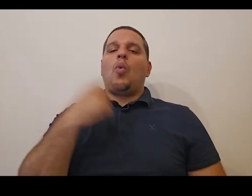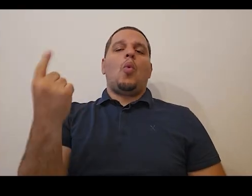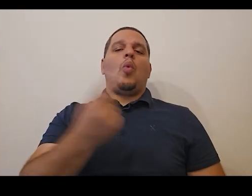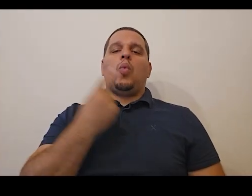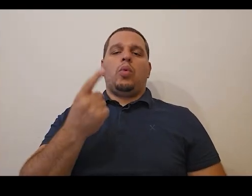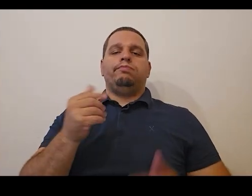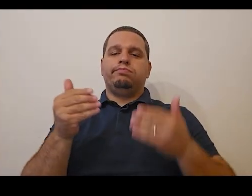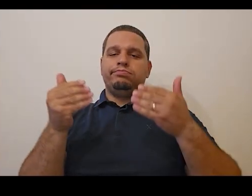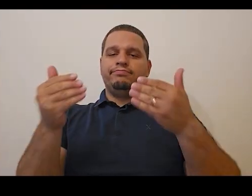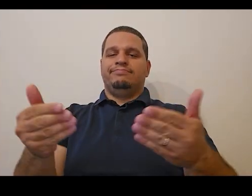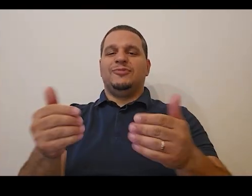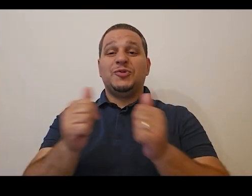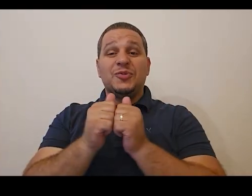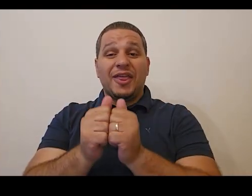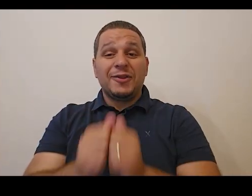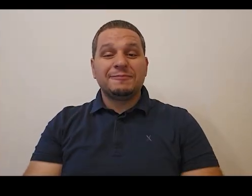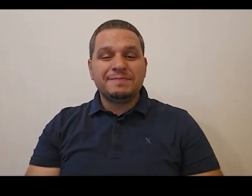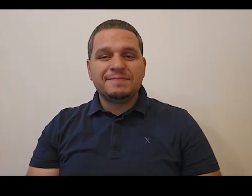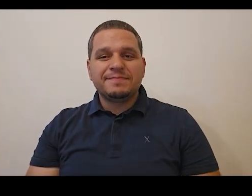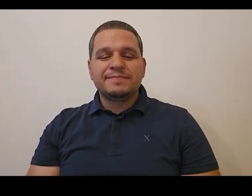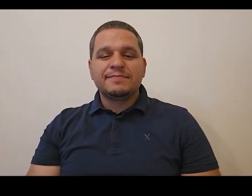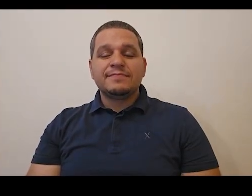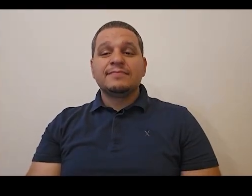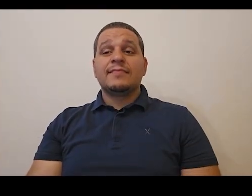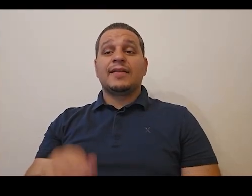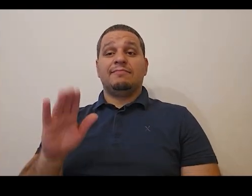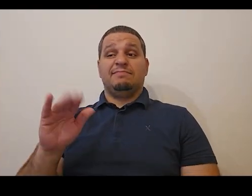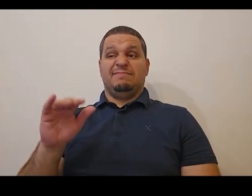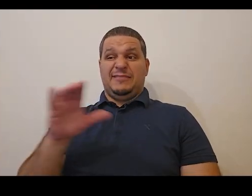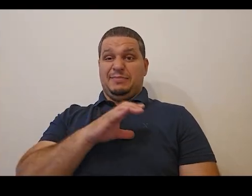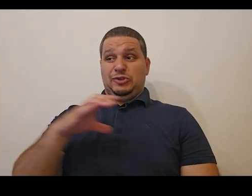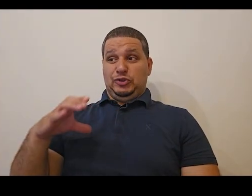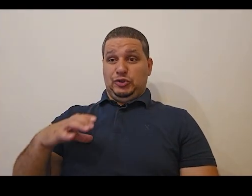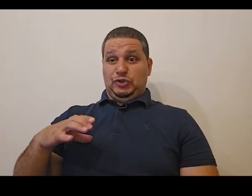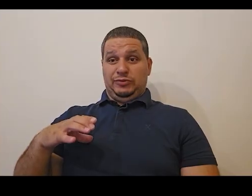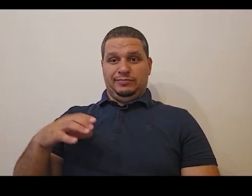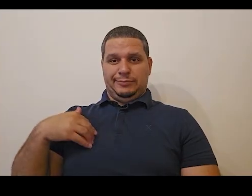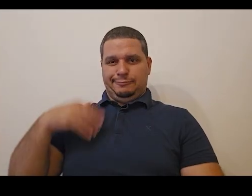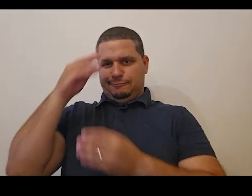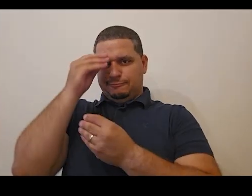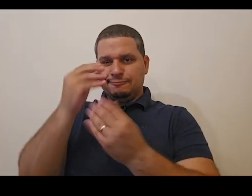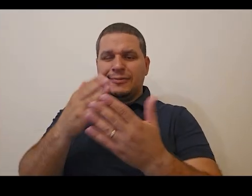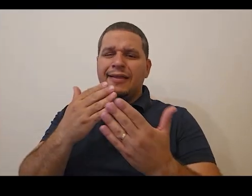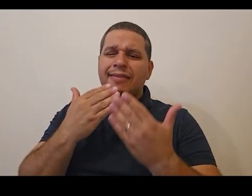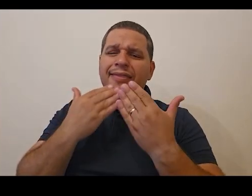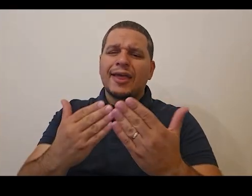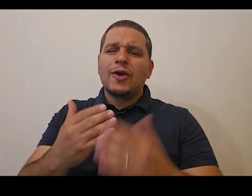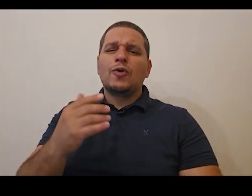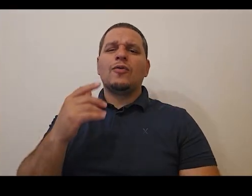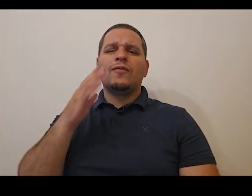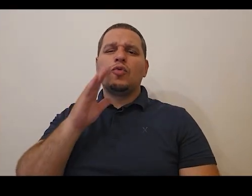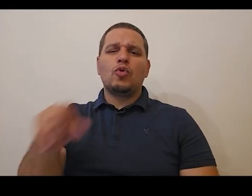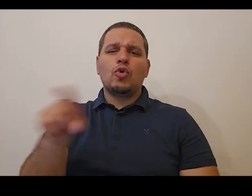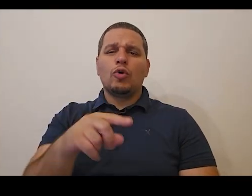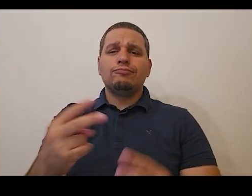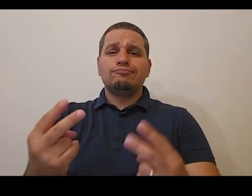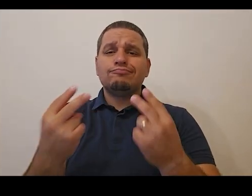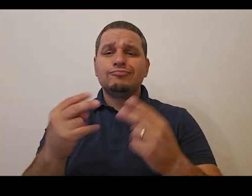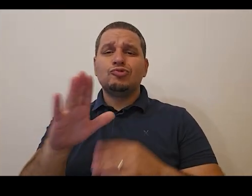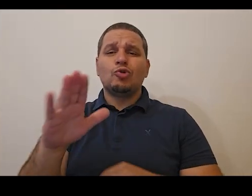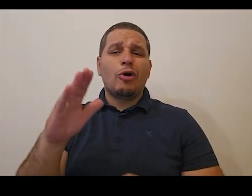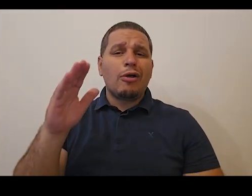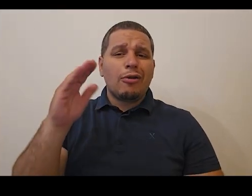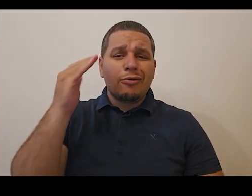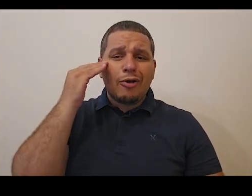all move forward together. On behalf of the Commission, thank you for bringing your knowledge,